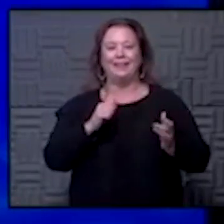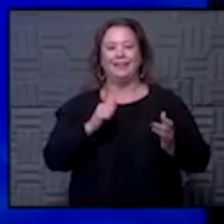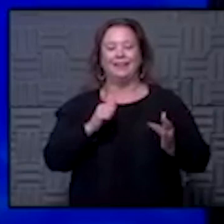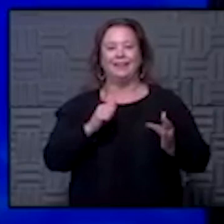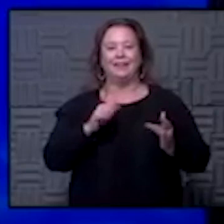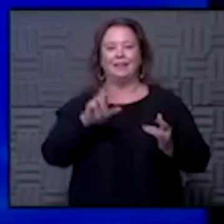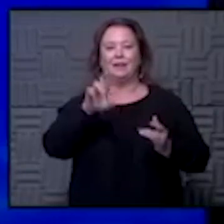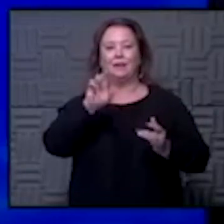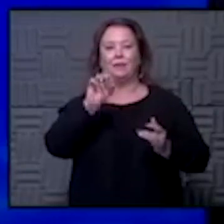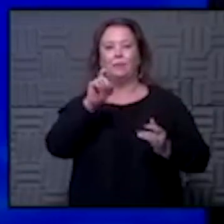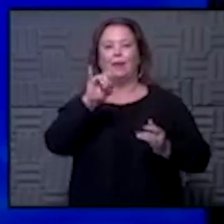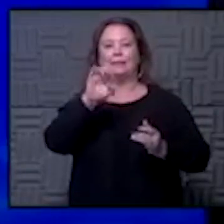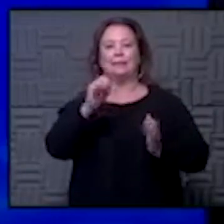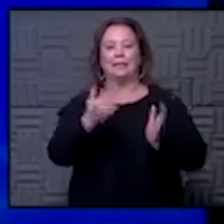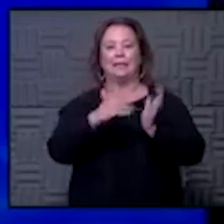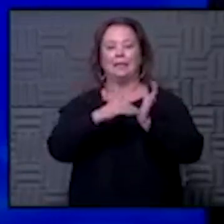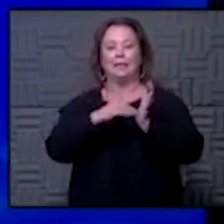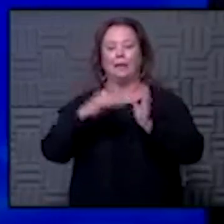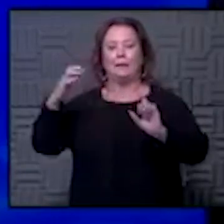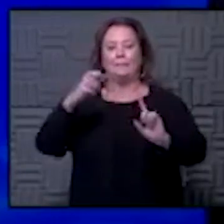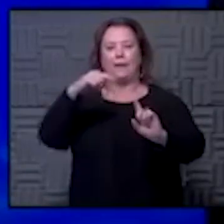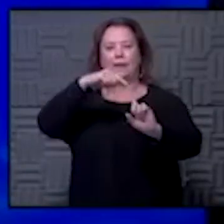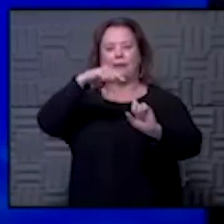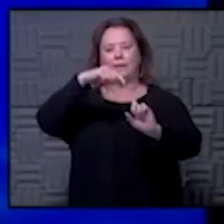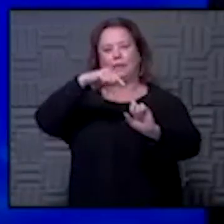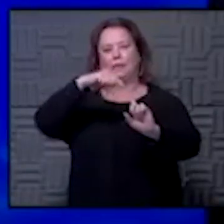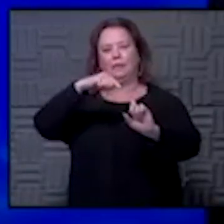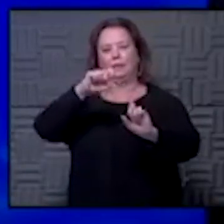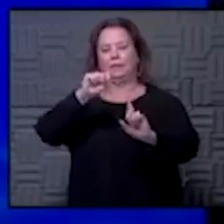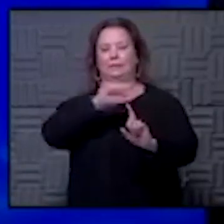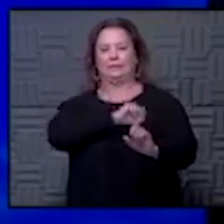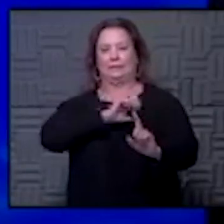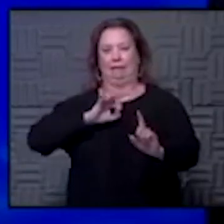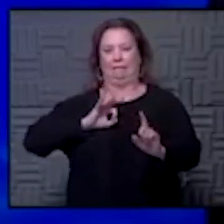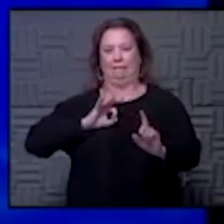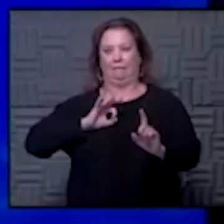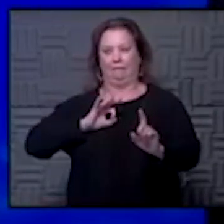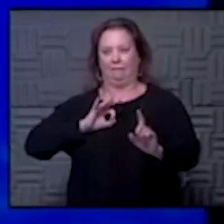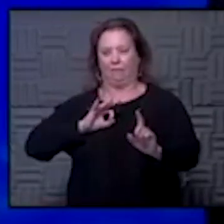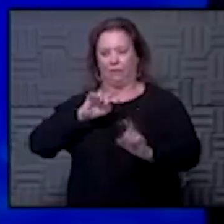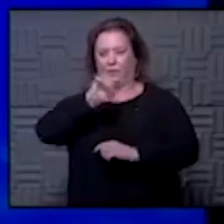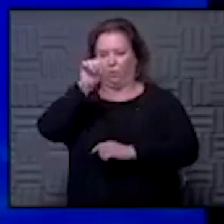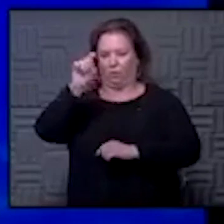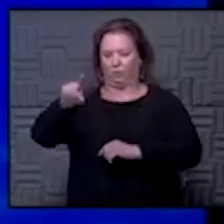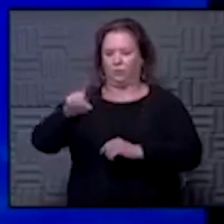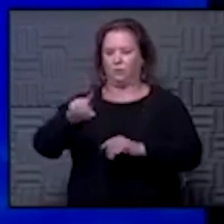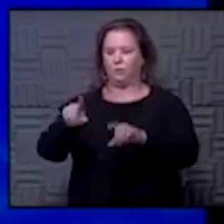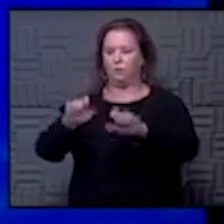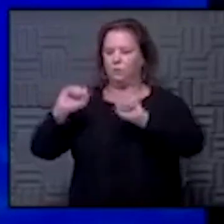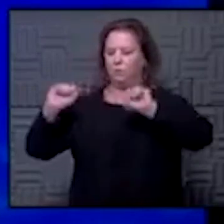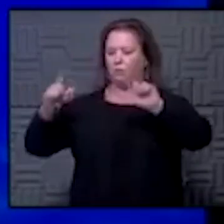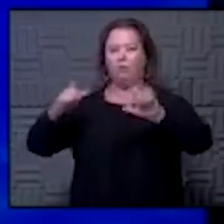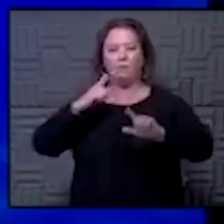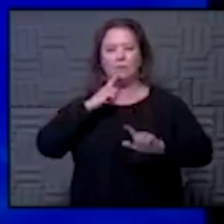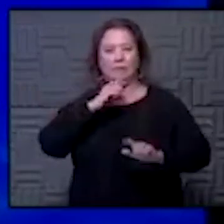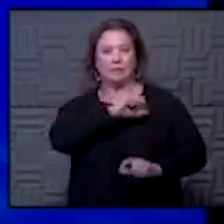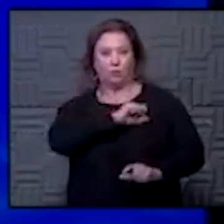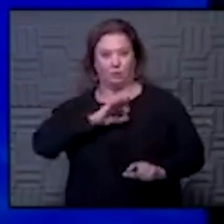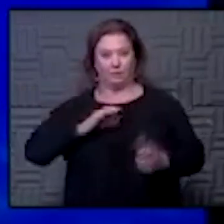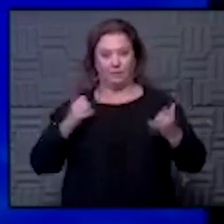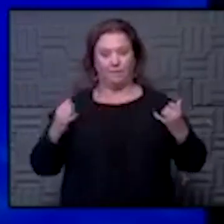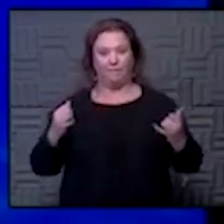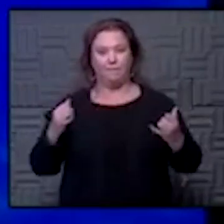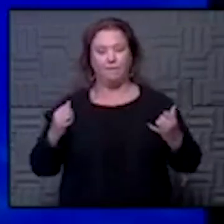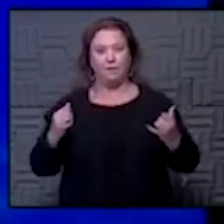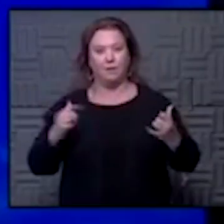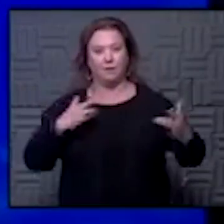It's Roxy again. Back to my question on the staffing, though. You all said that you have staff right now, that